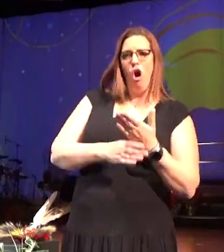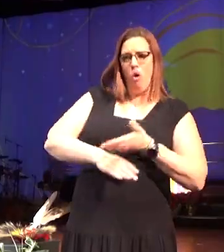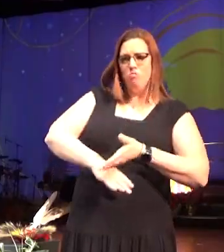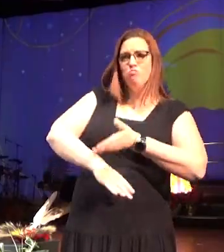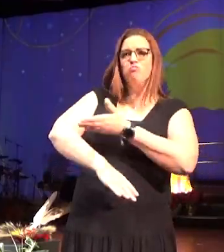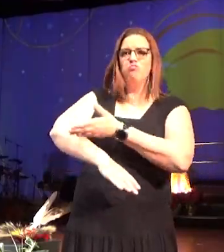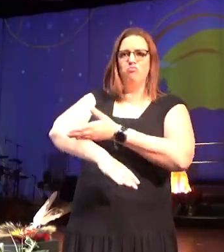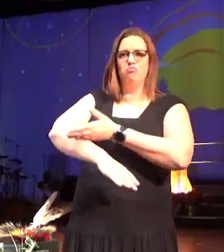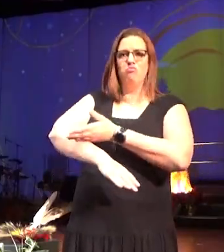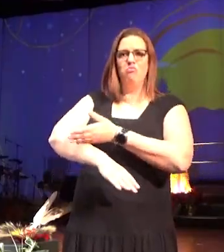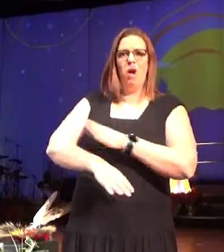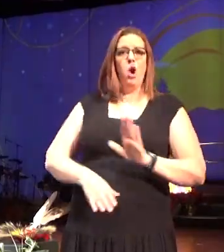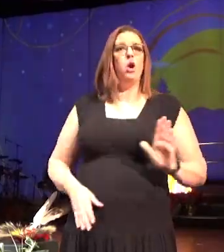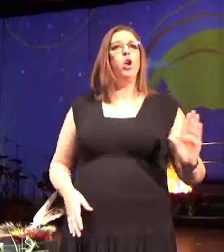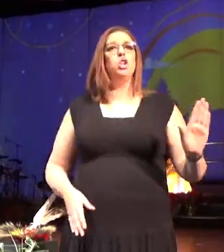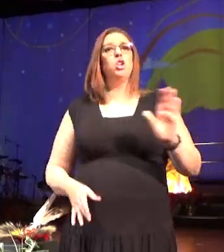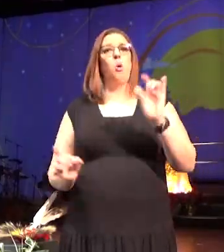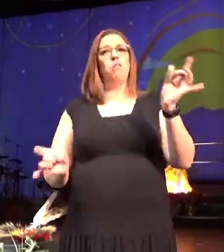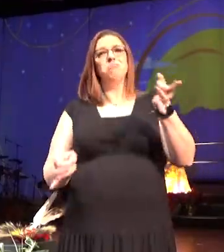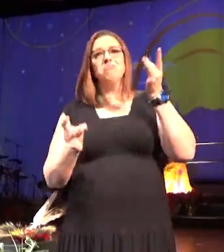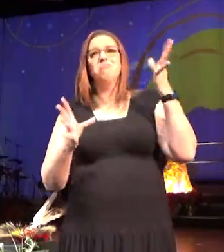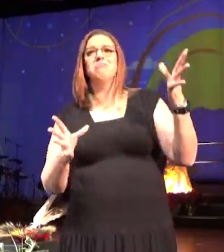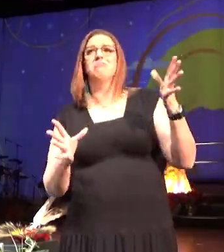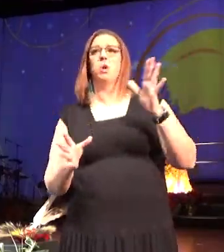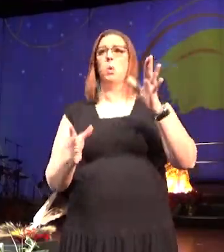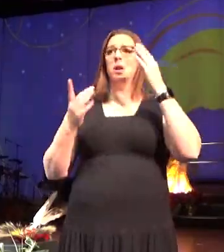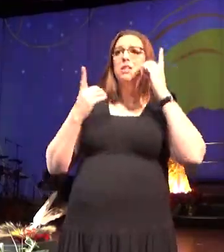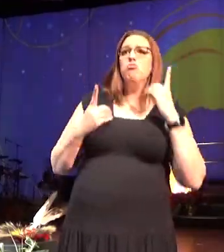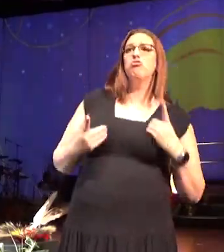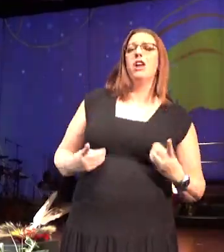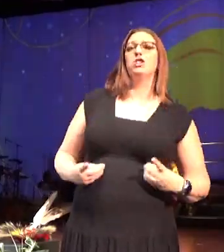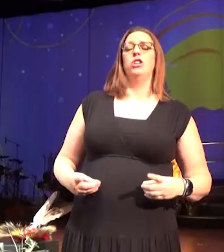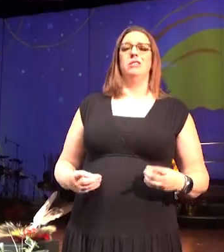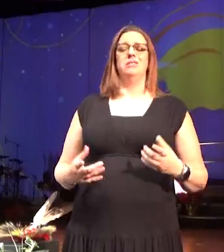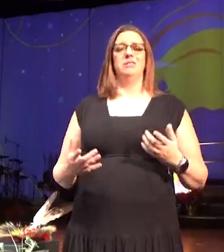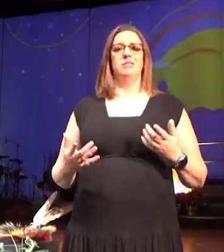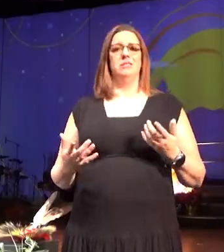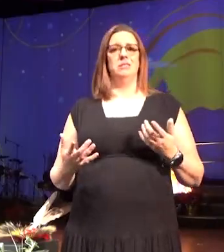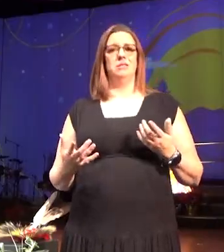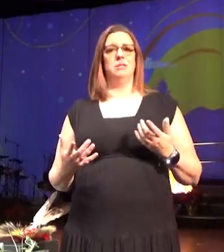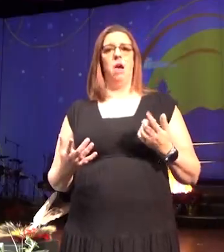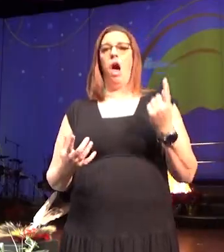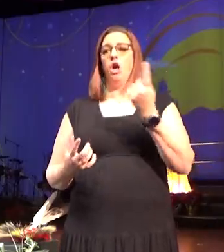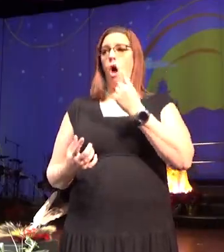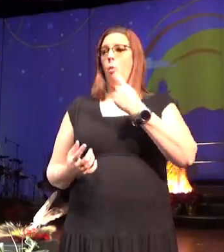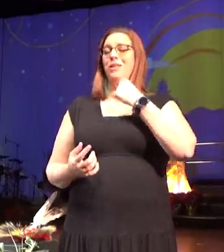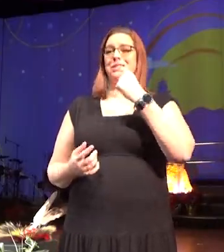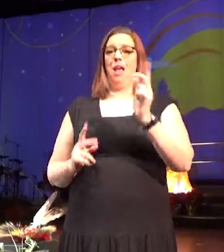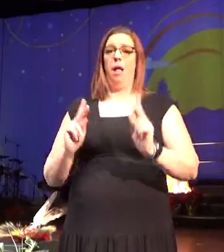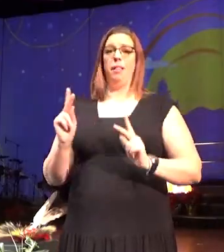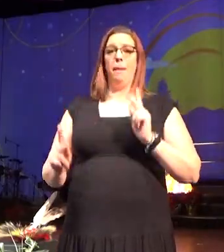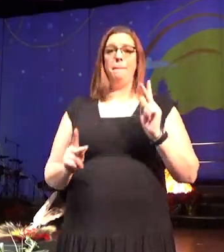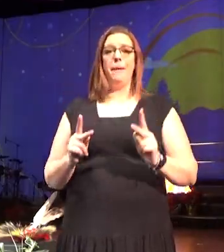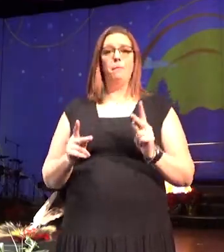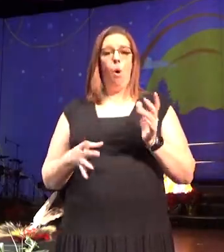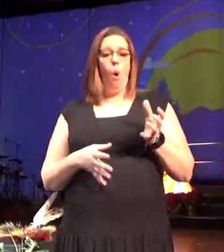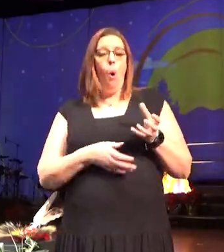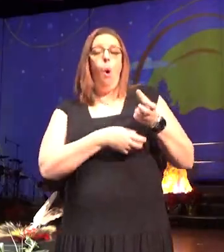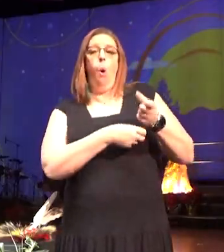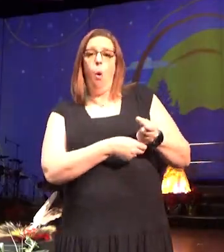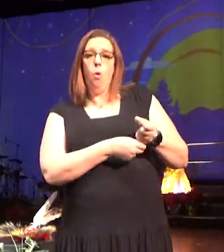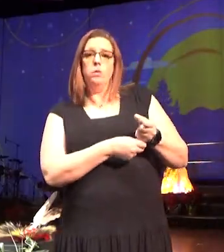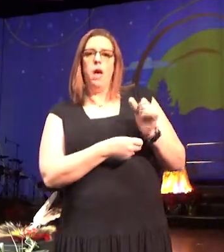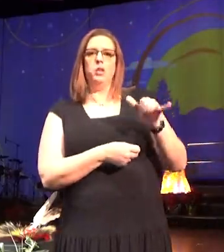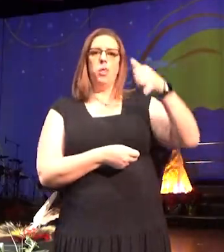Your atrocities, your traumas, your depressions. I always tell people, hold on to the